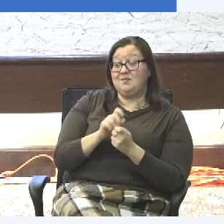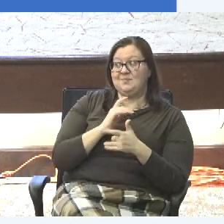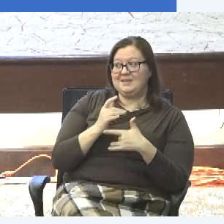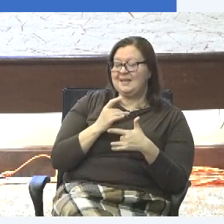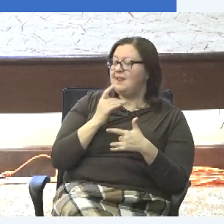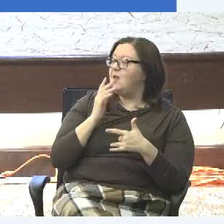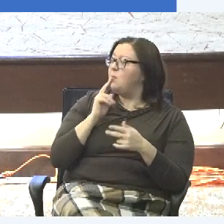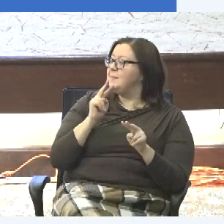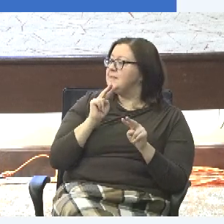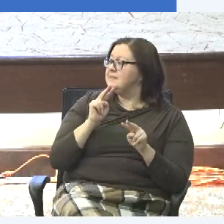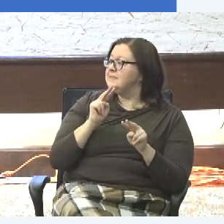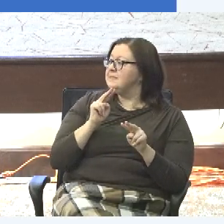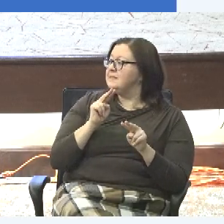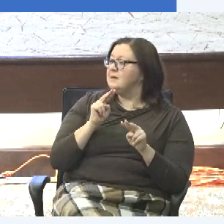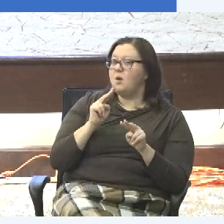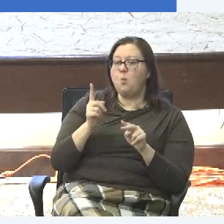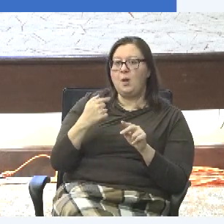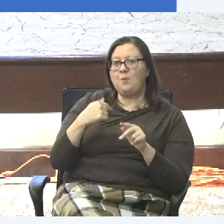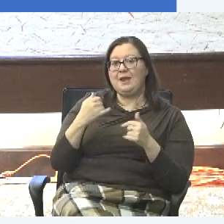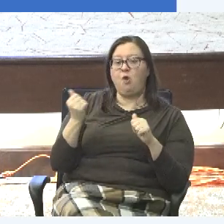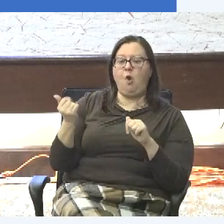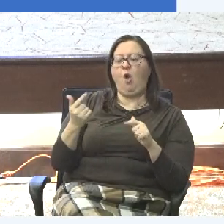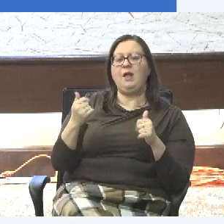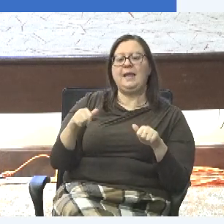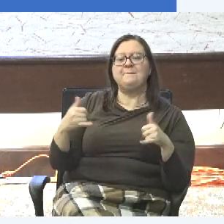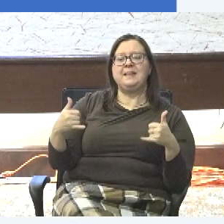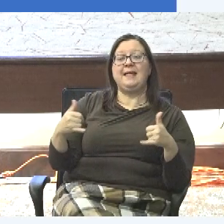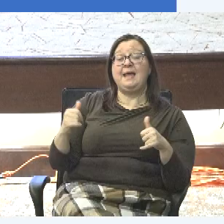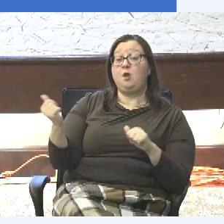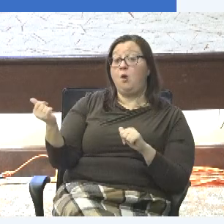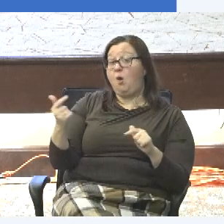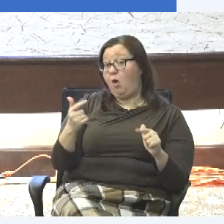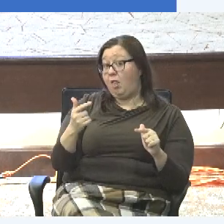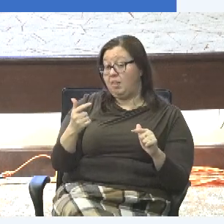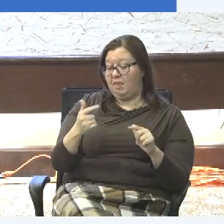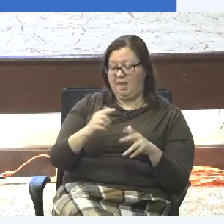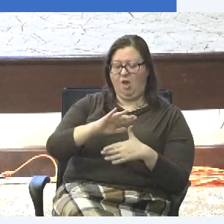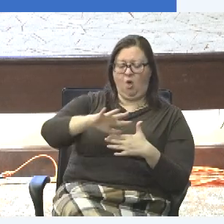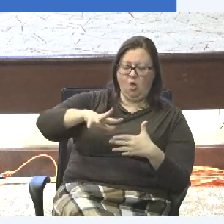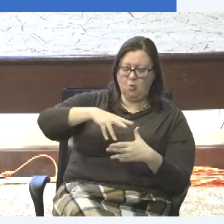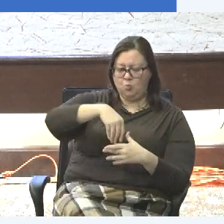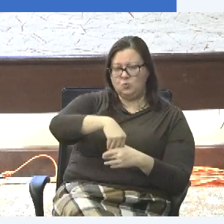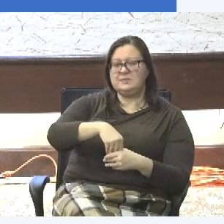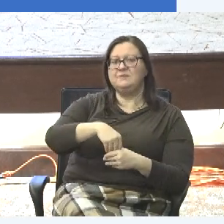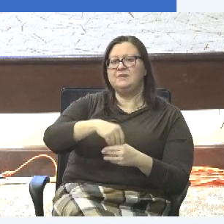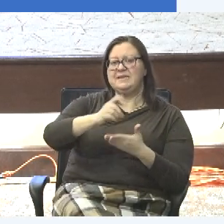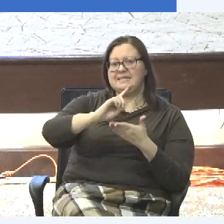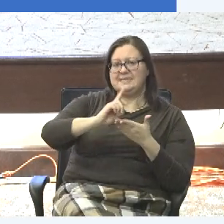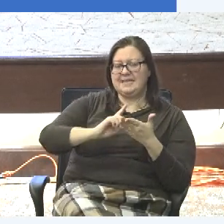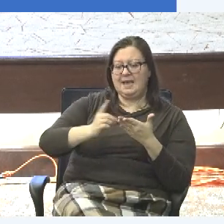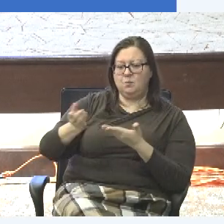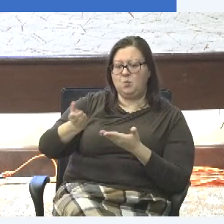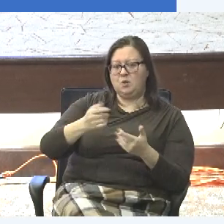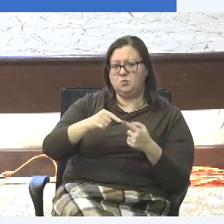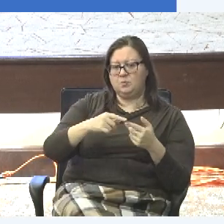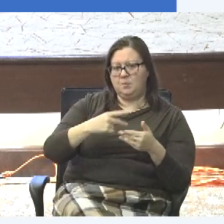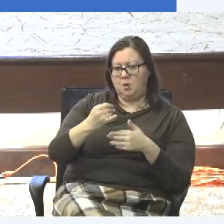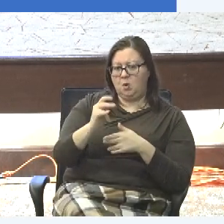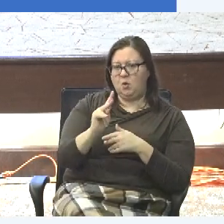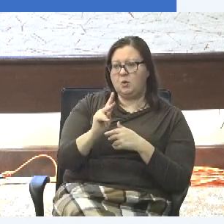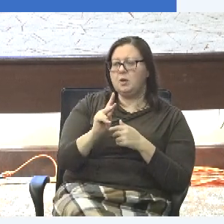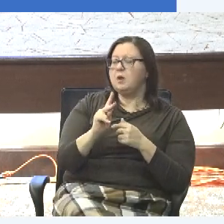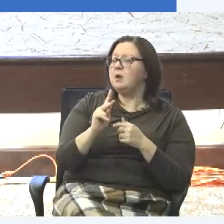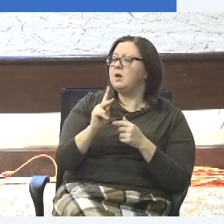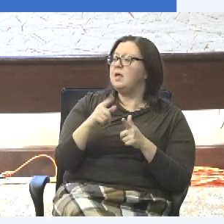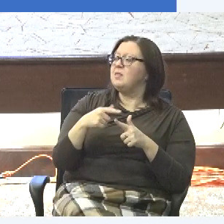I like to say, a place for all to play. And that's that all abilities inclusive design elements that we've brought into this project.